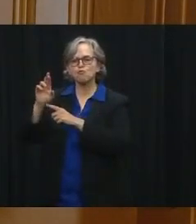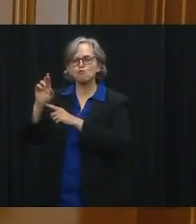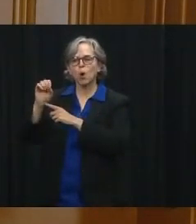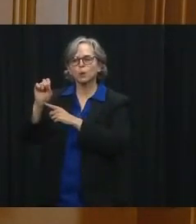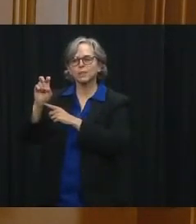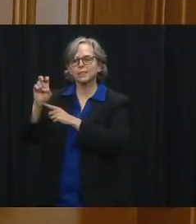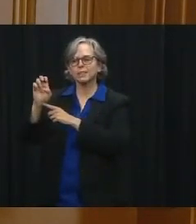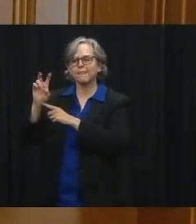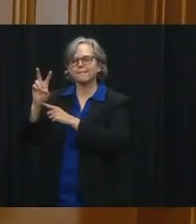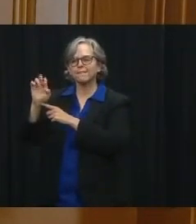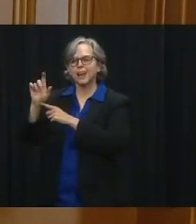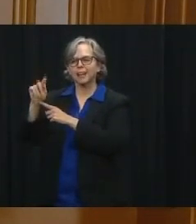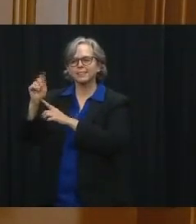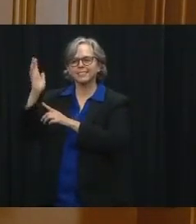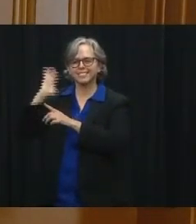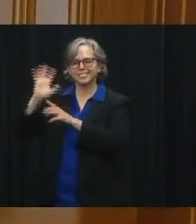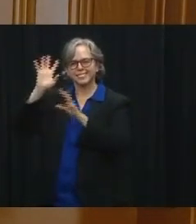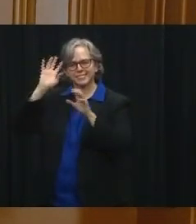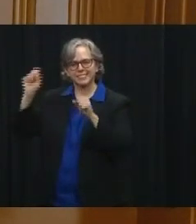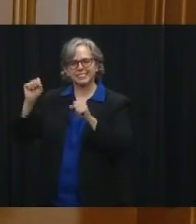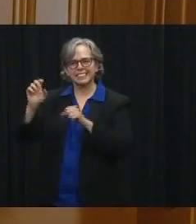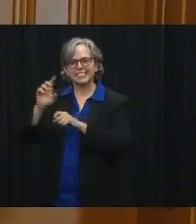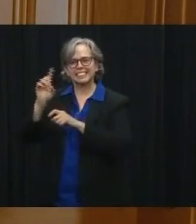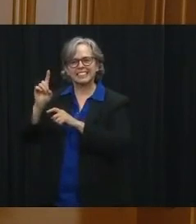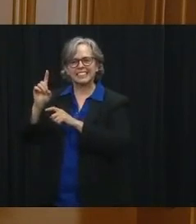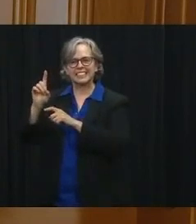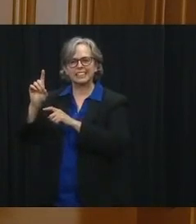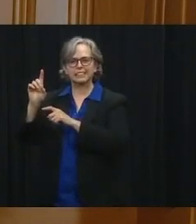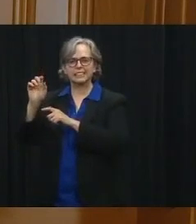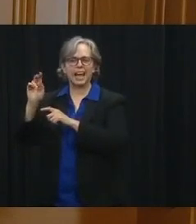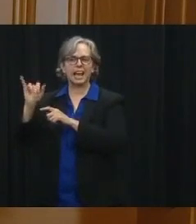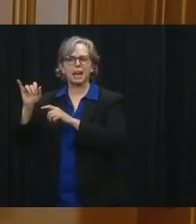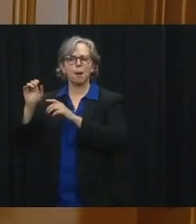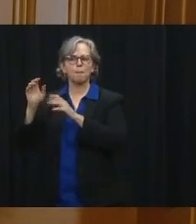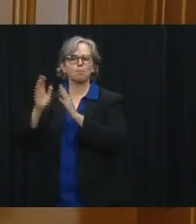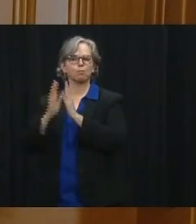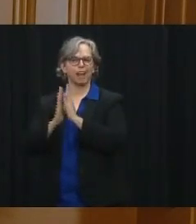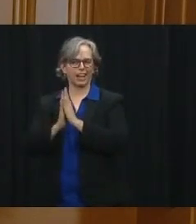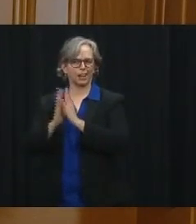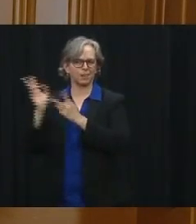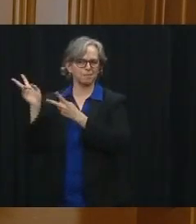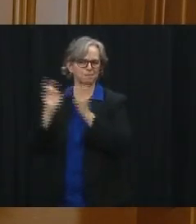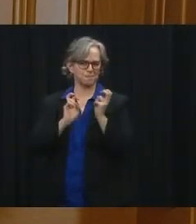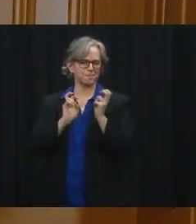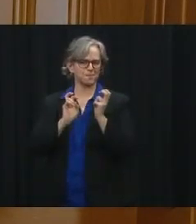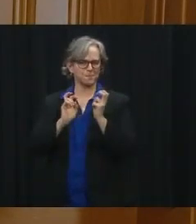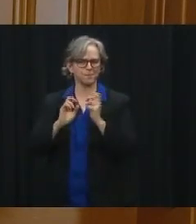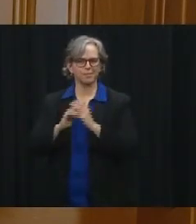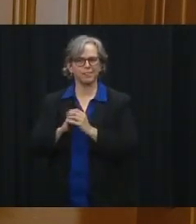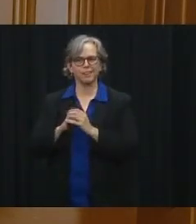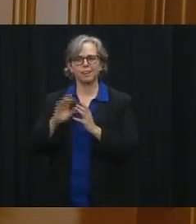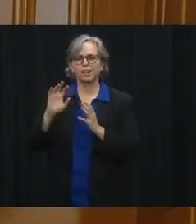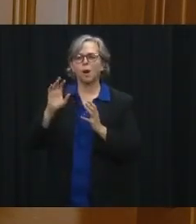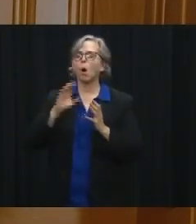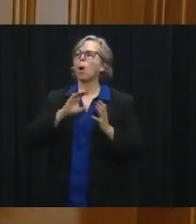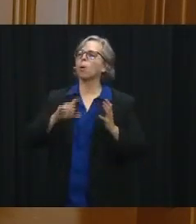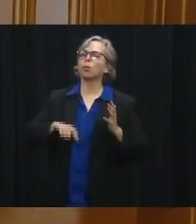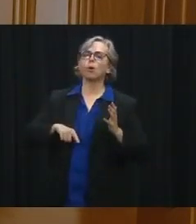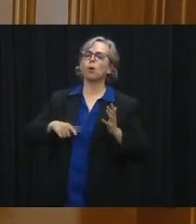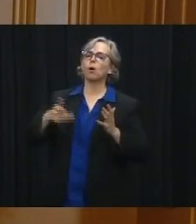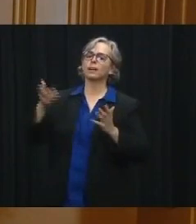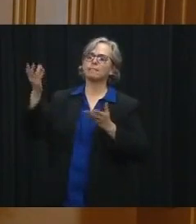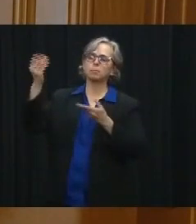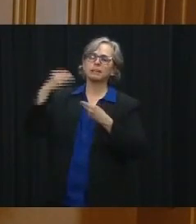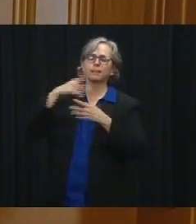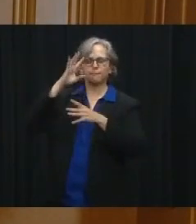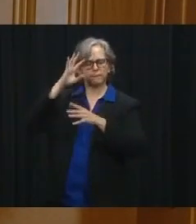1944, D-Day prayer. O Lord, give us faith. Give